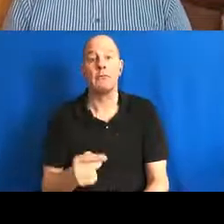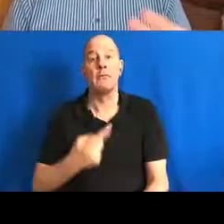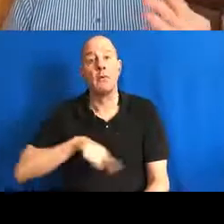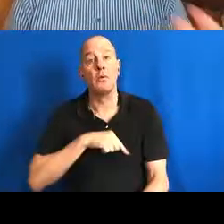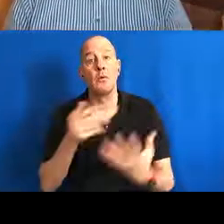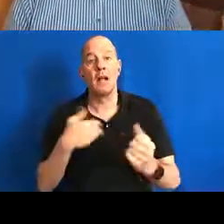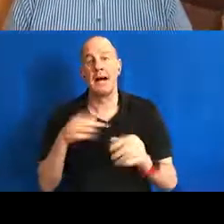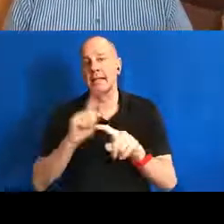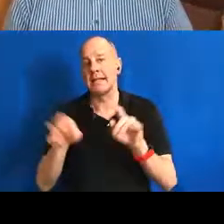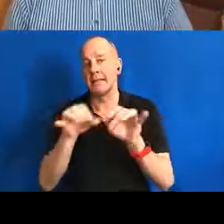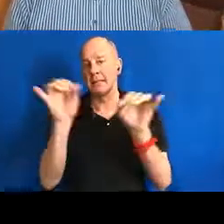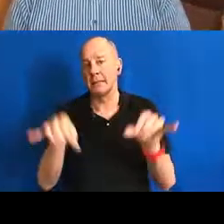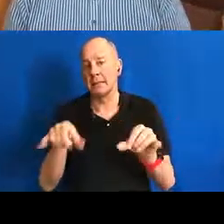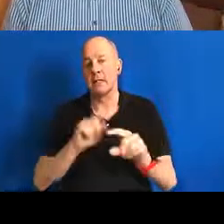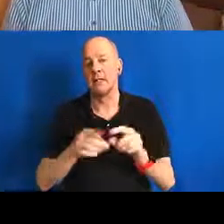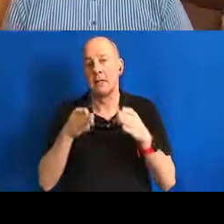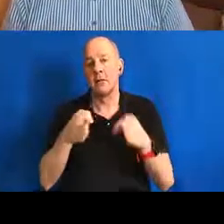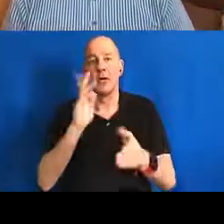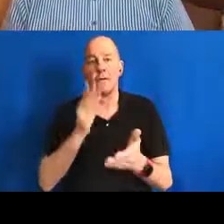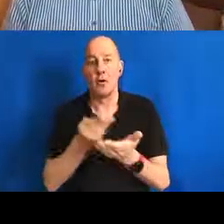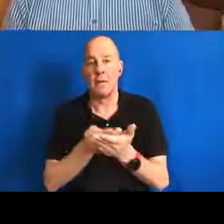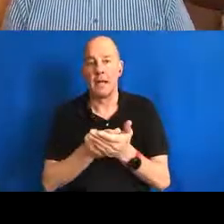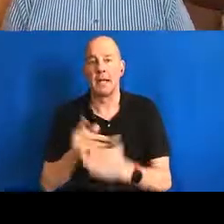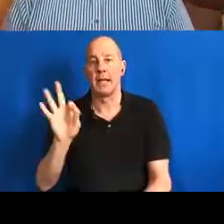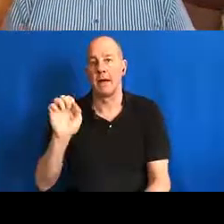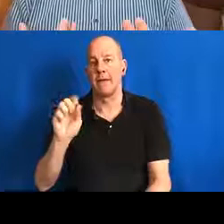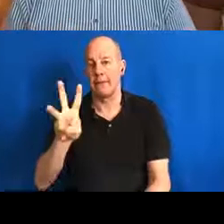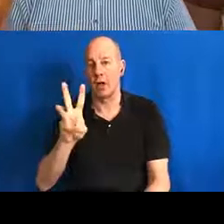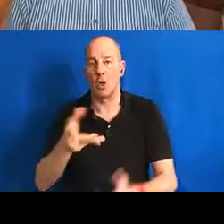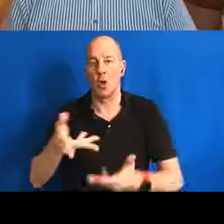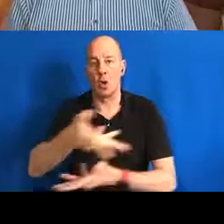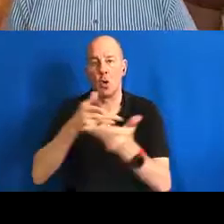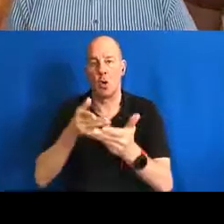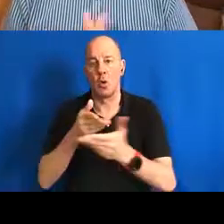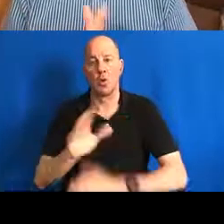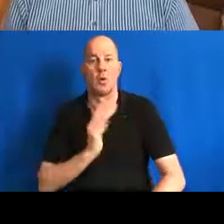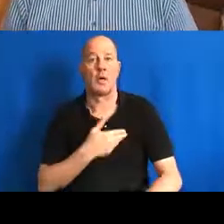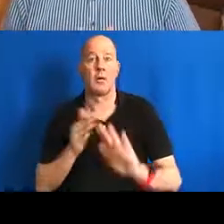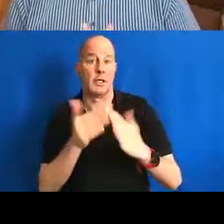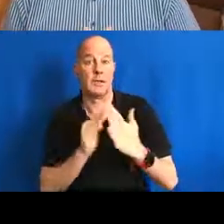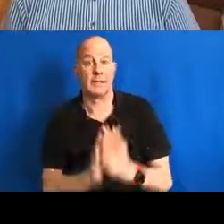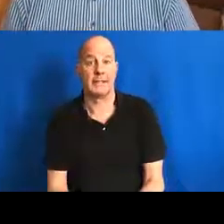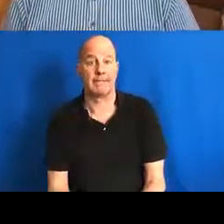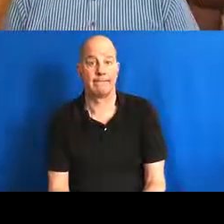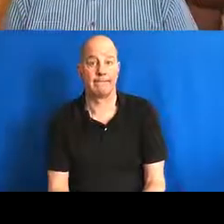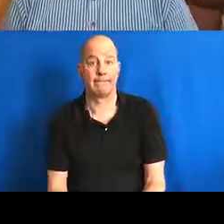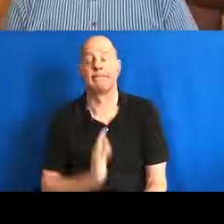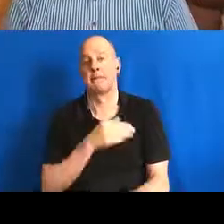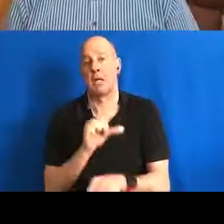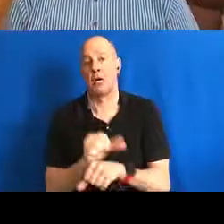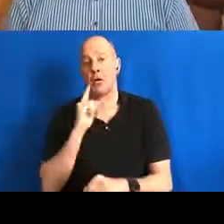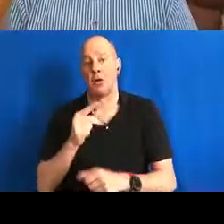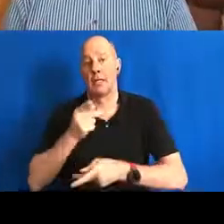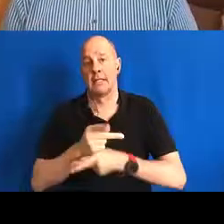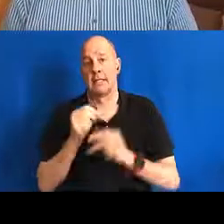to create a different way for money to flow through our communities. And so that's what our work at the Sustainable Economies Law Center is